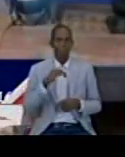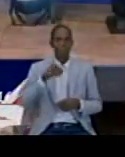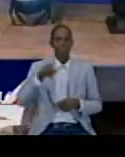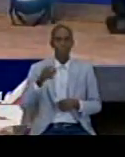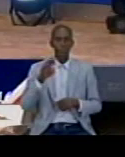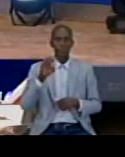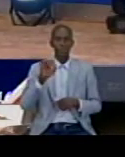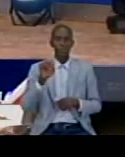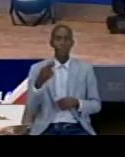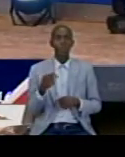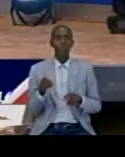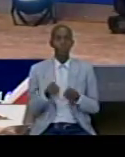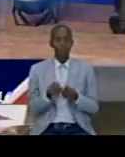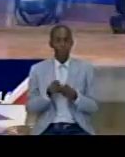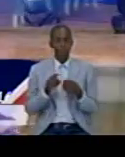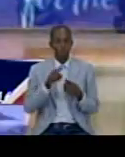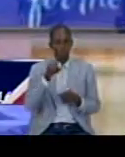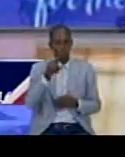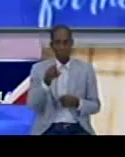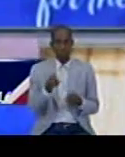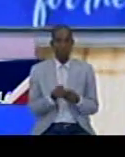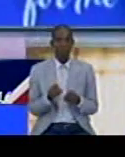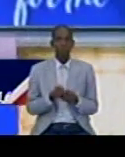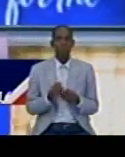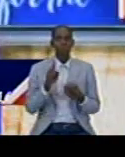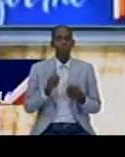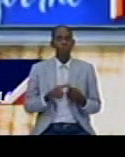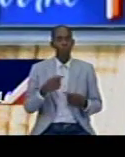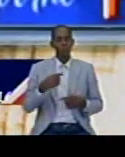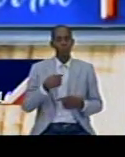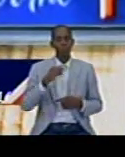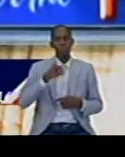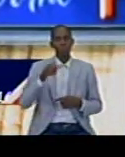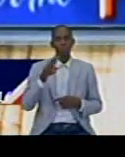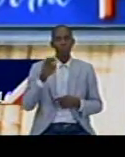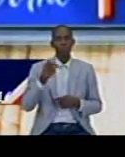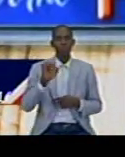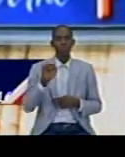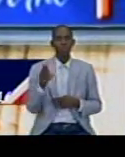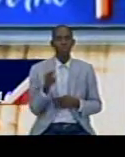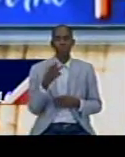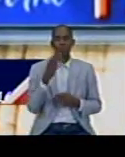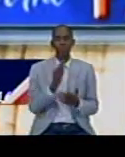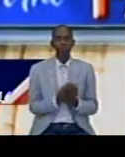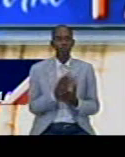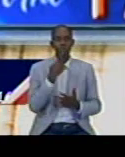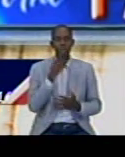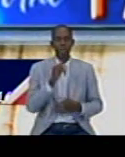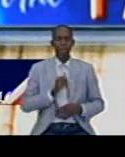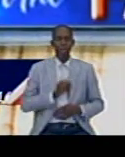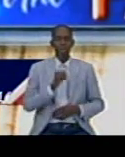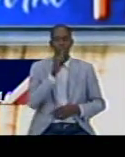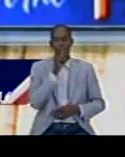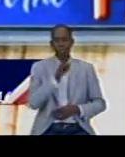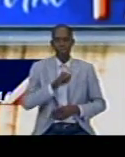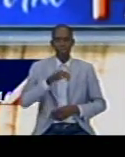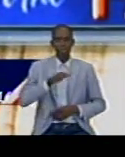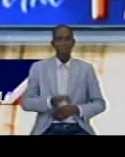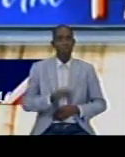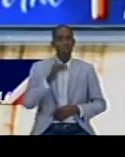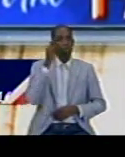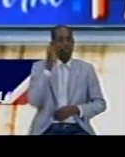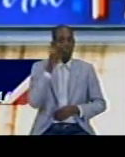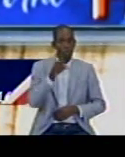unto you as well, the Lord said unto me, say not, I am a child, for thou